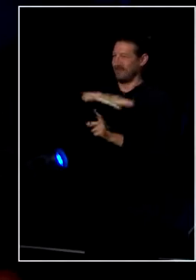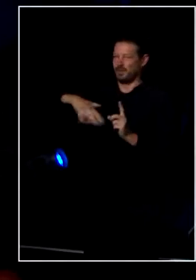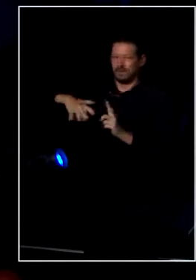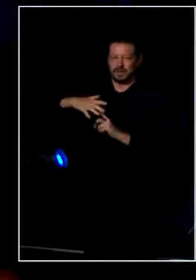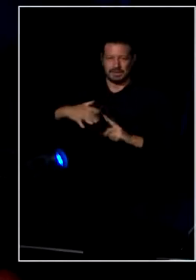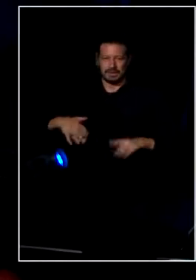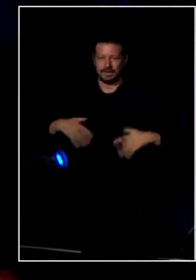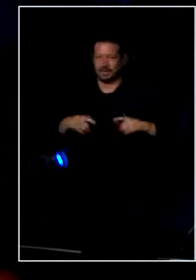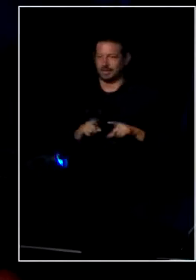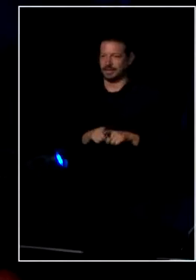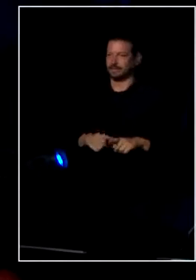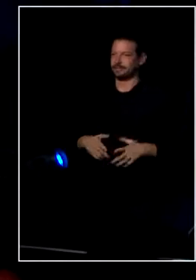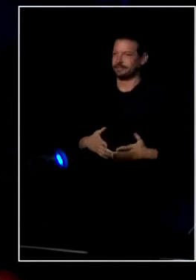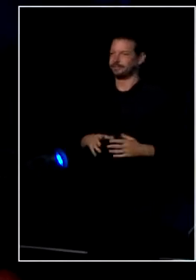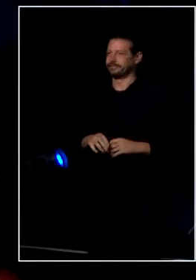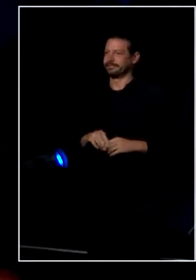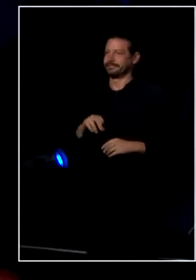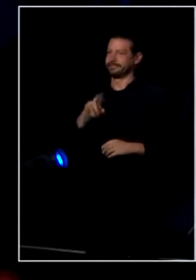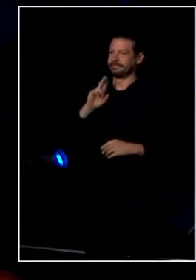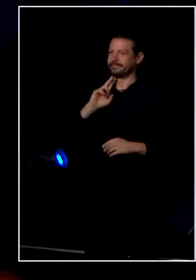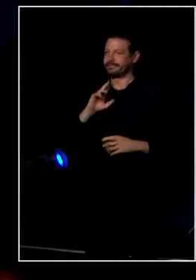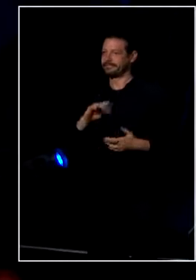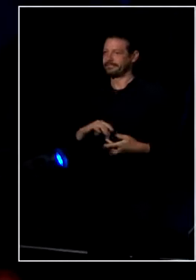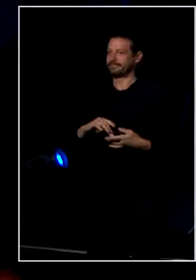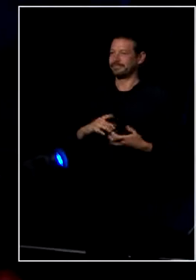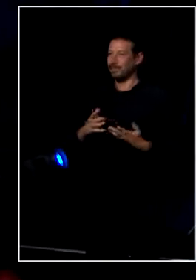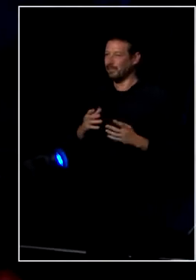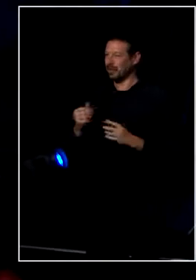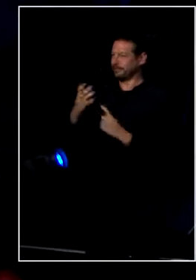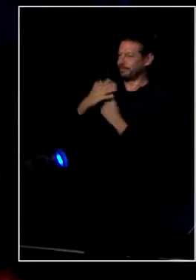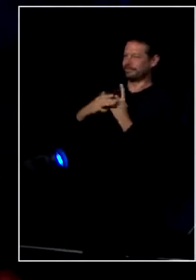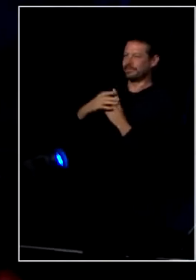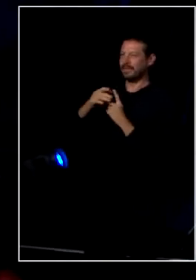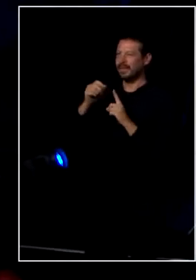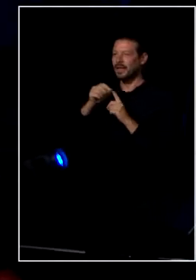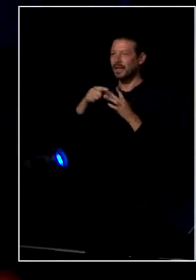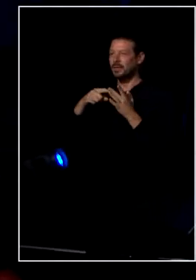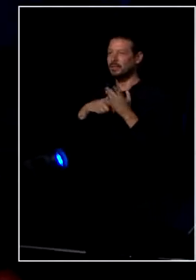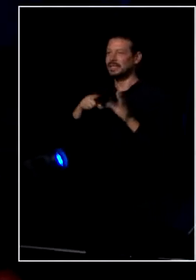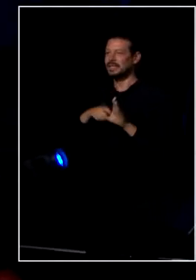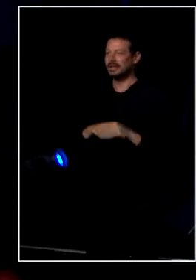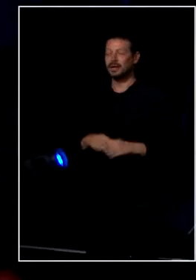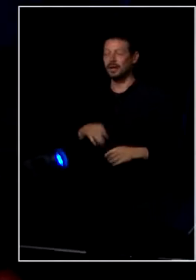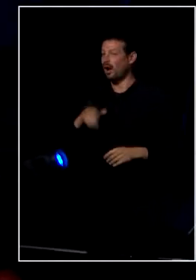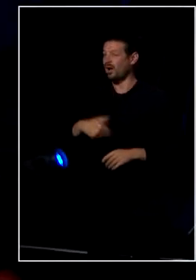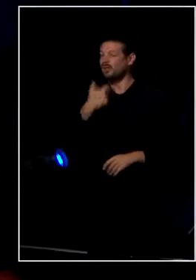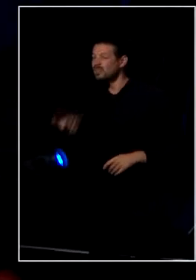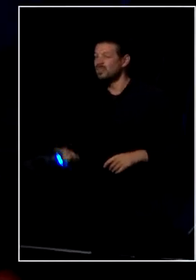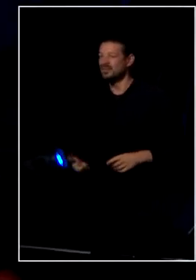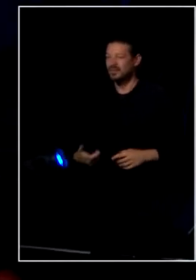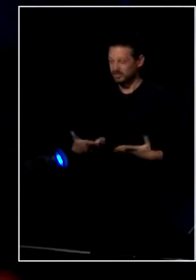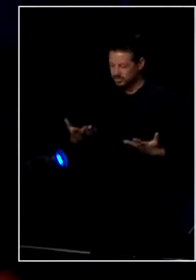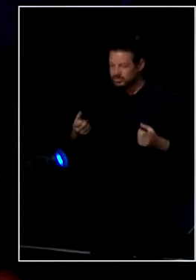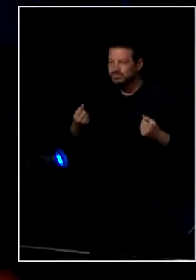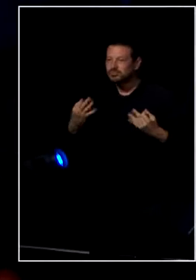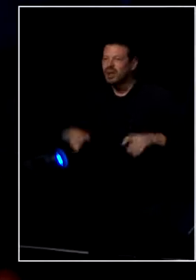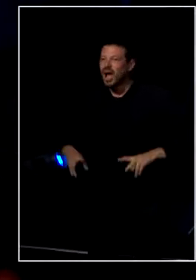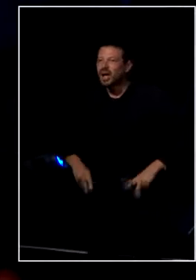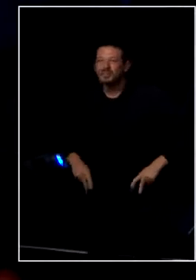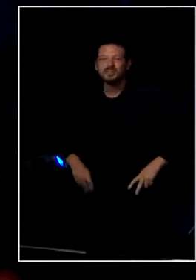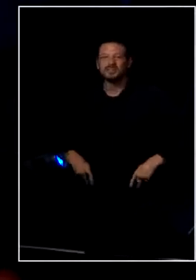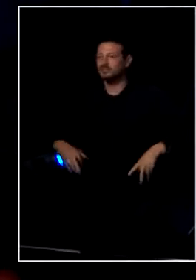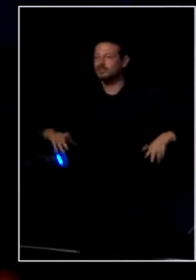sanitized version of pity. You know, I wander around hospitals, you know, no underwear in my open back gown,